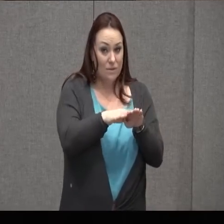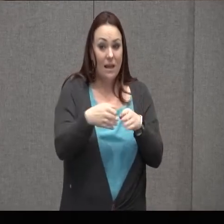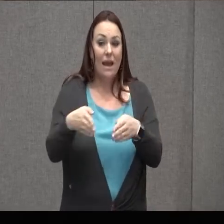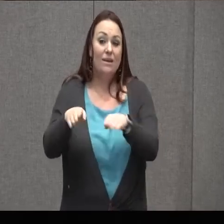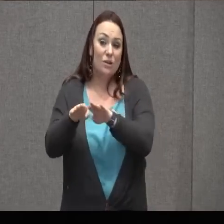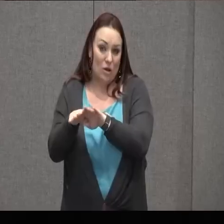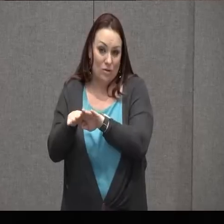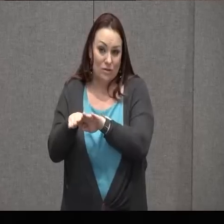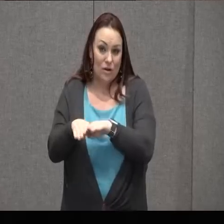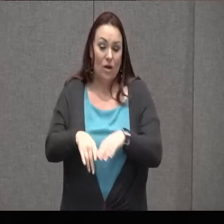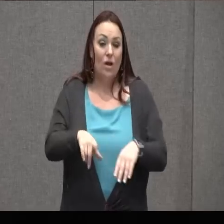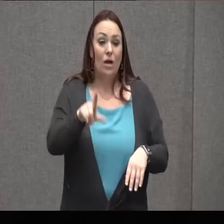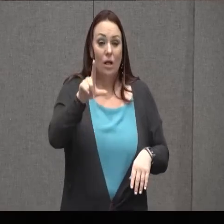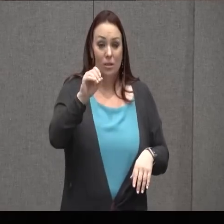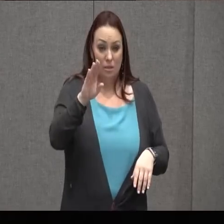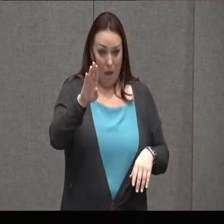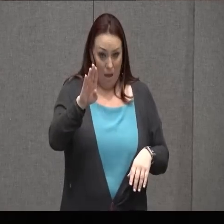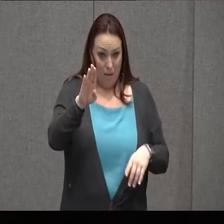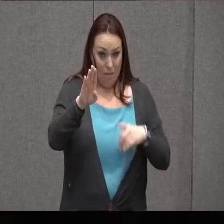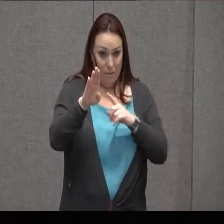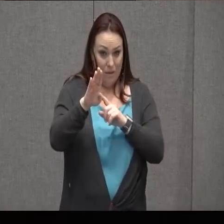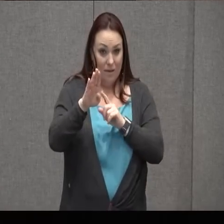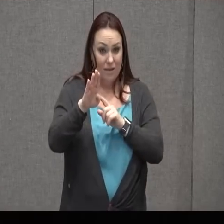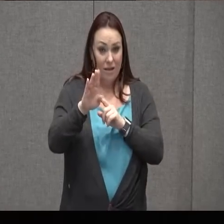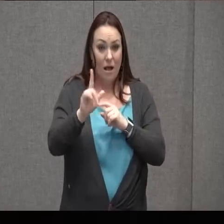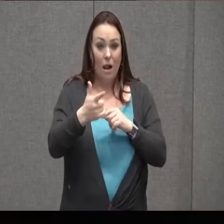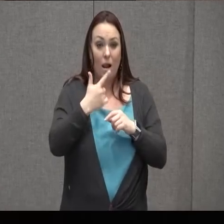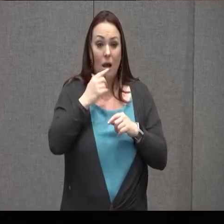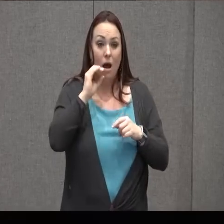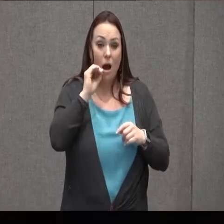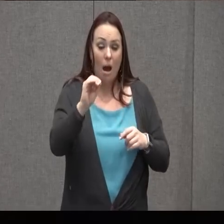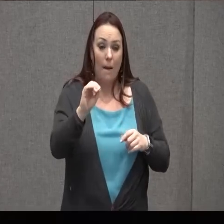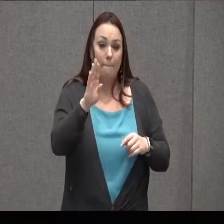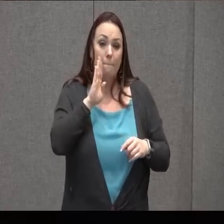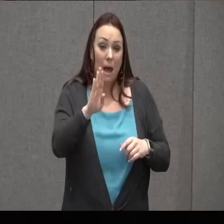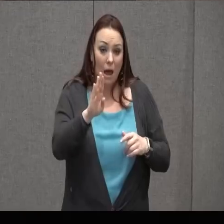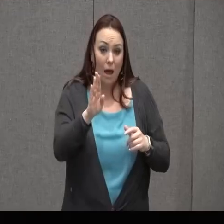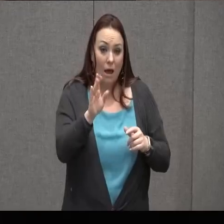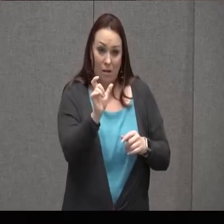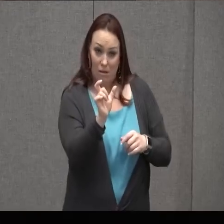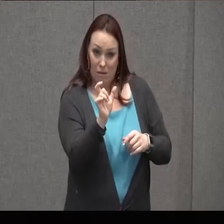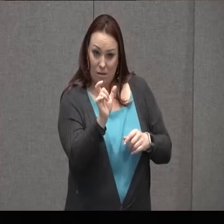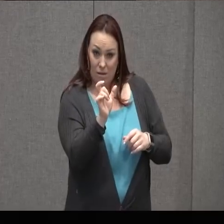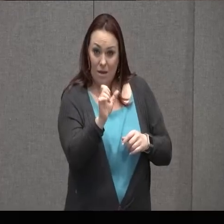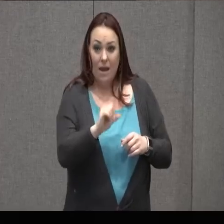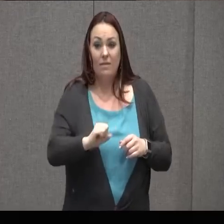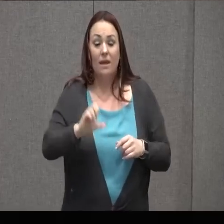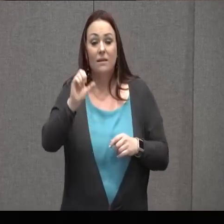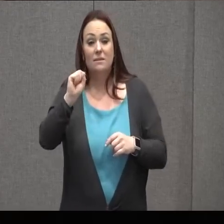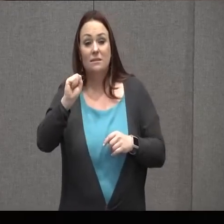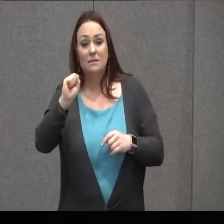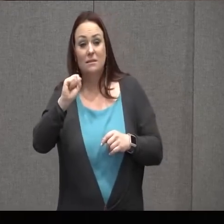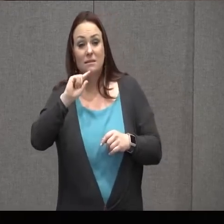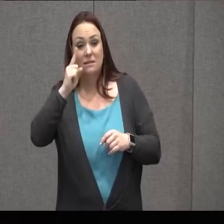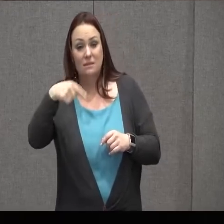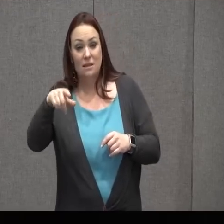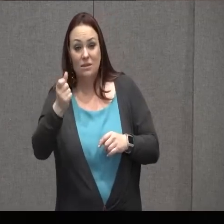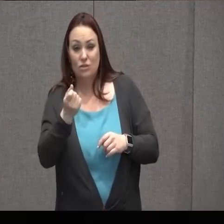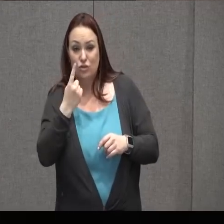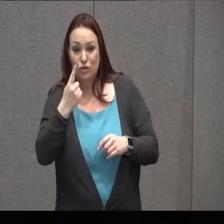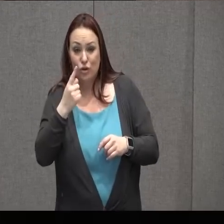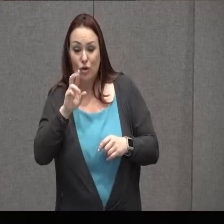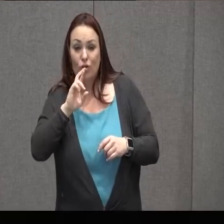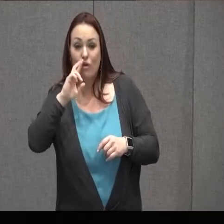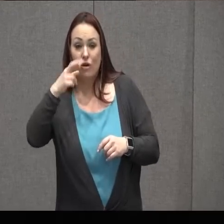this, lobster, is helping you spell and read. So keep that in mind when you're